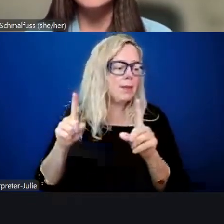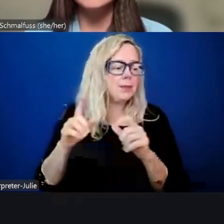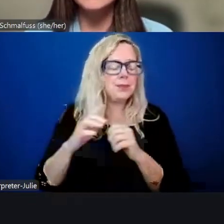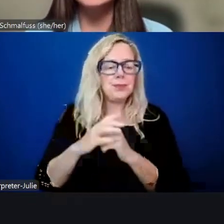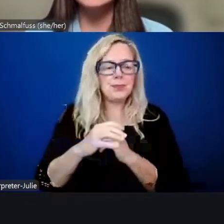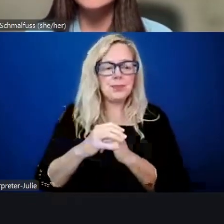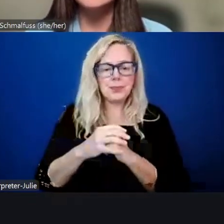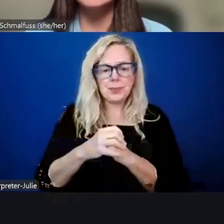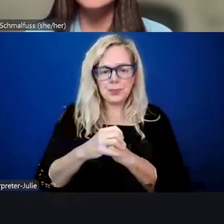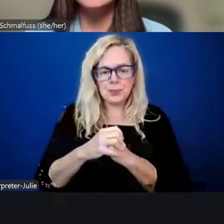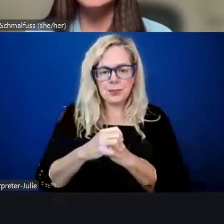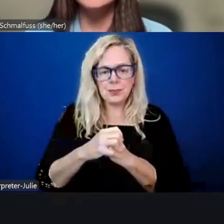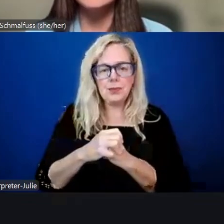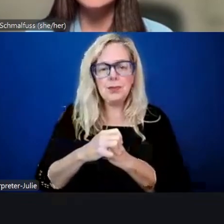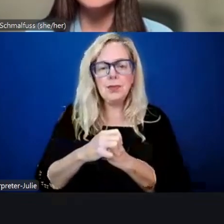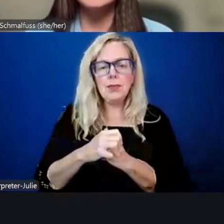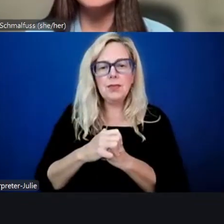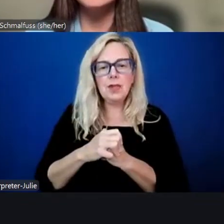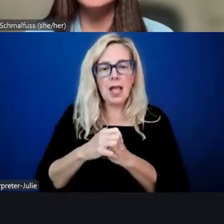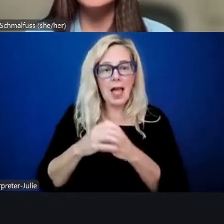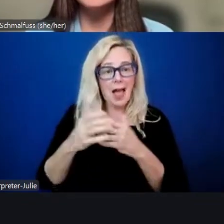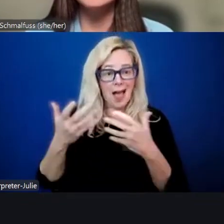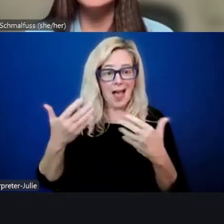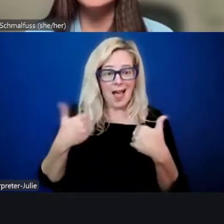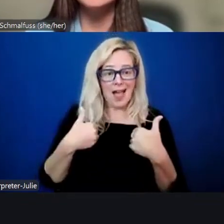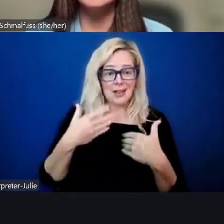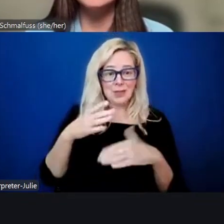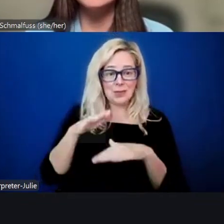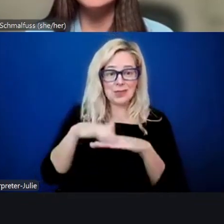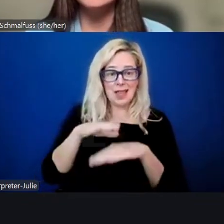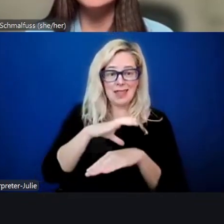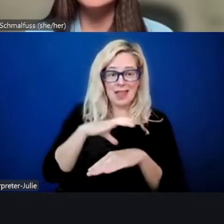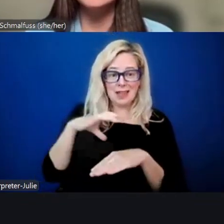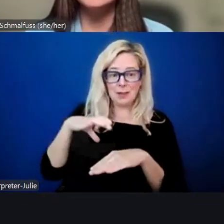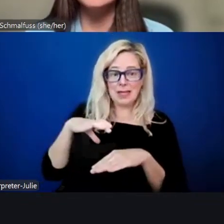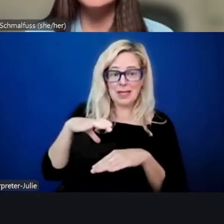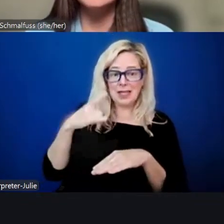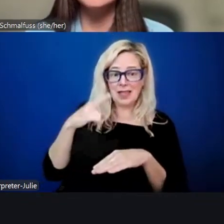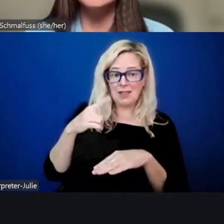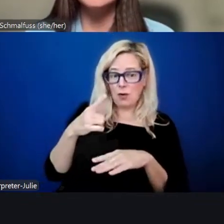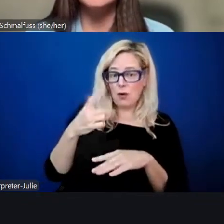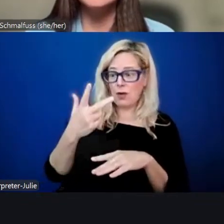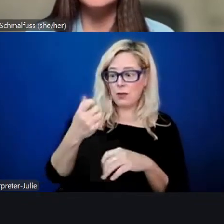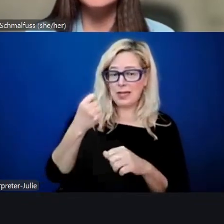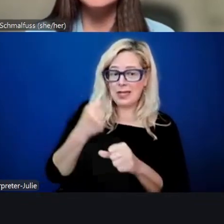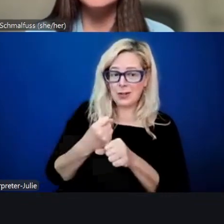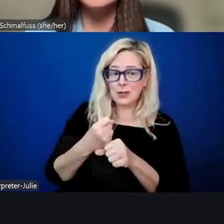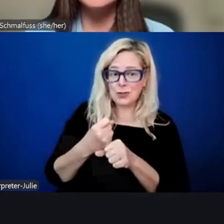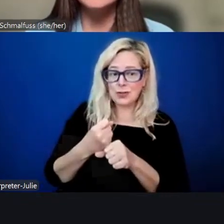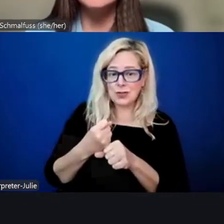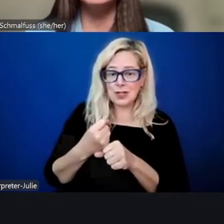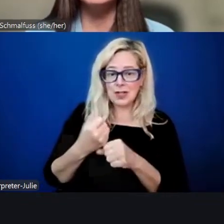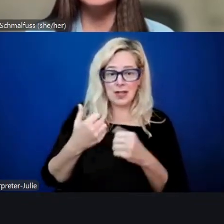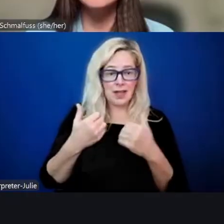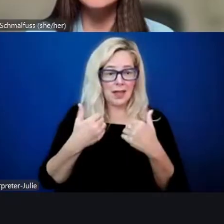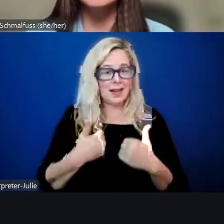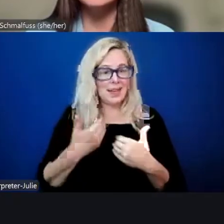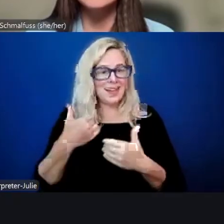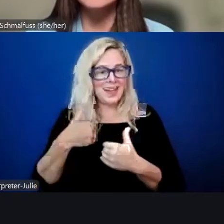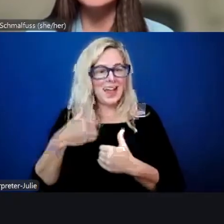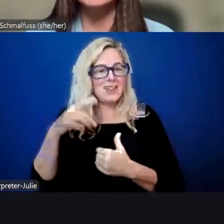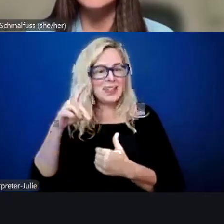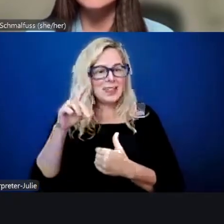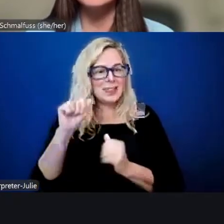that committee, and I served on that for 3 years. And I think having a disability, obviously, I could bring those insights in my lived